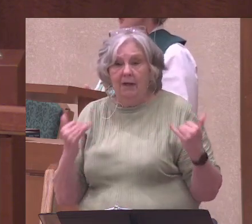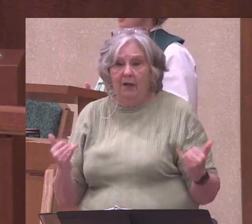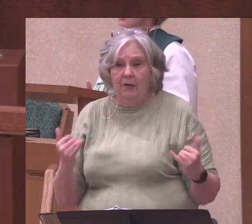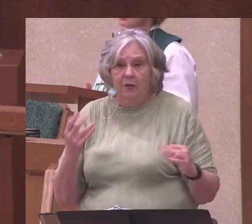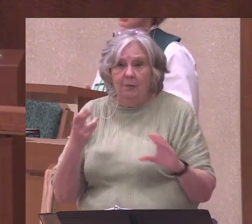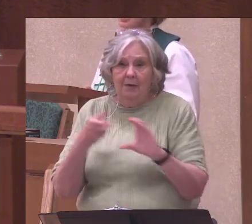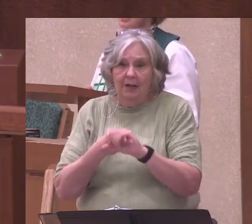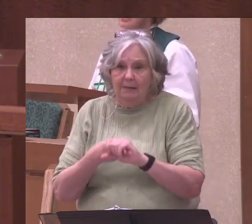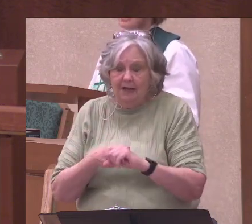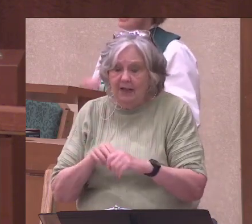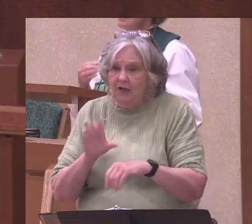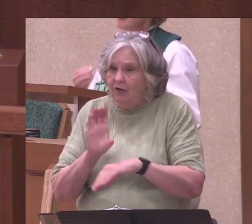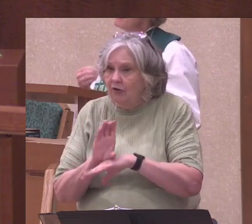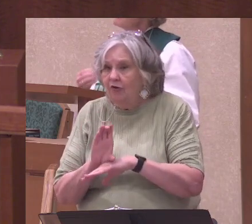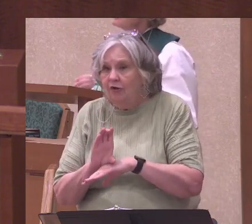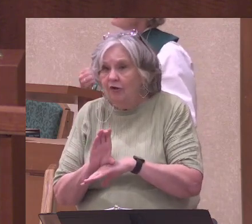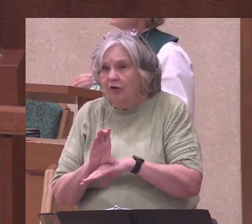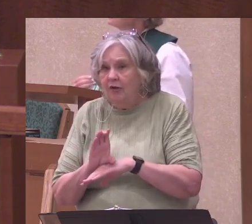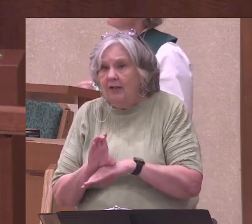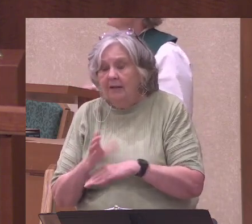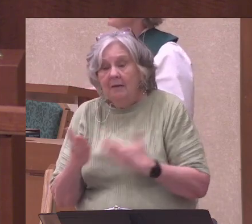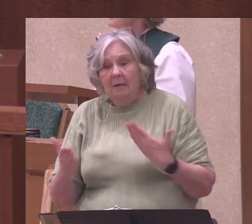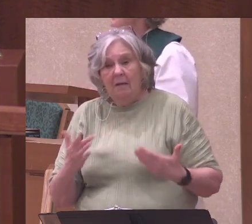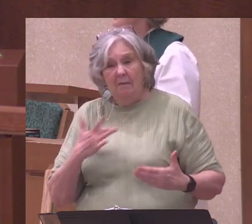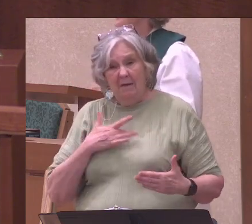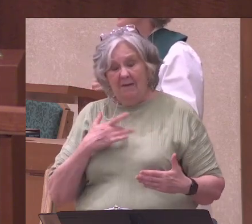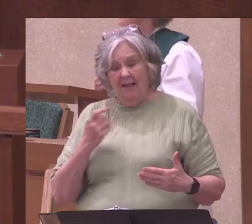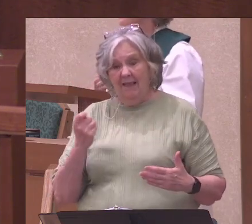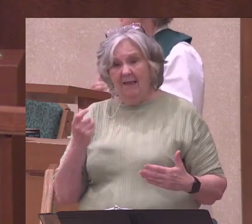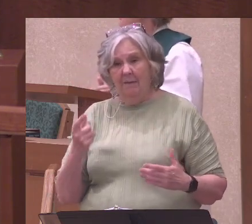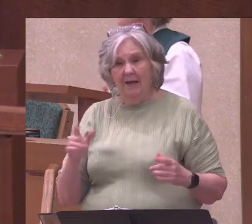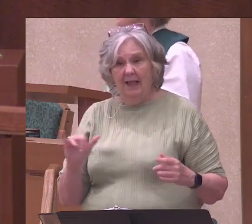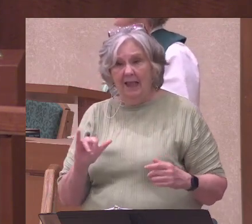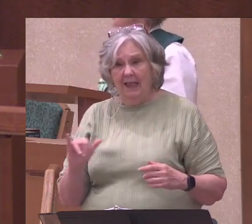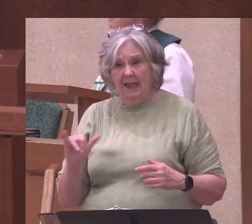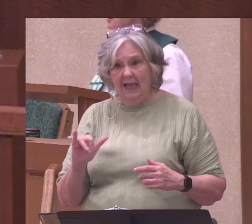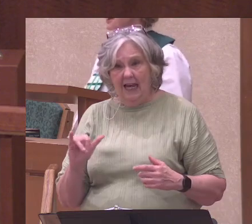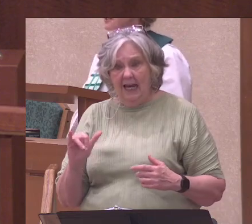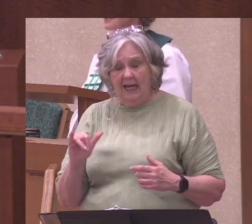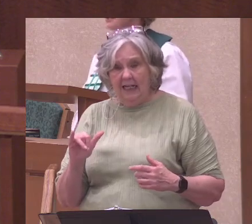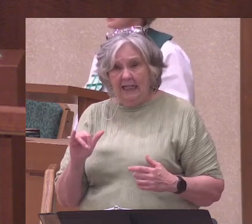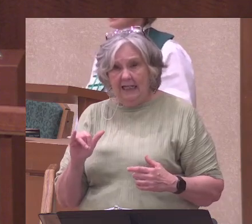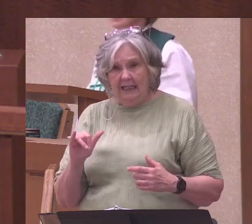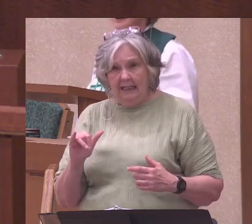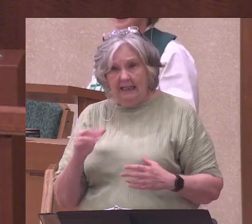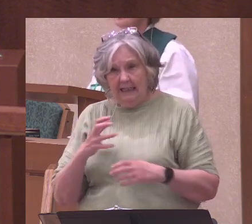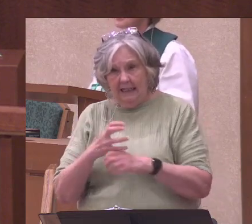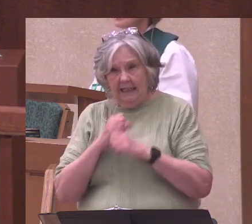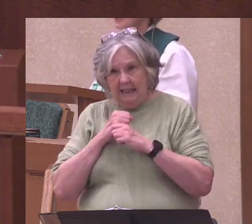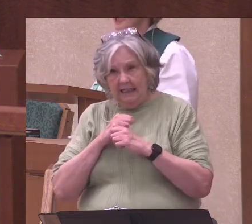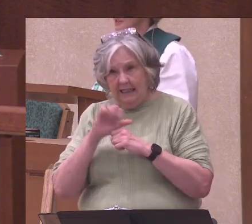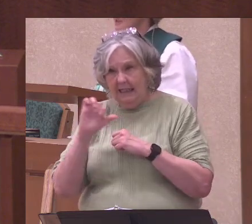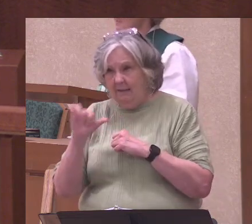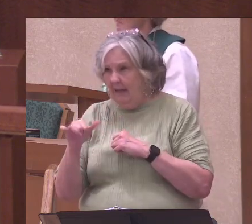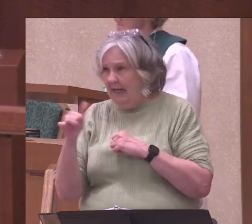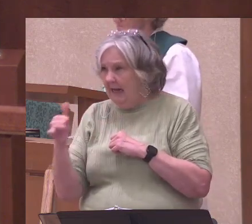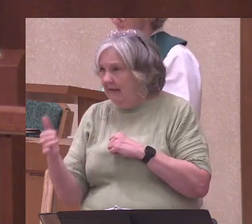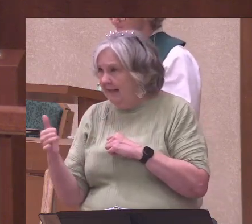in church might feel a little bit like inheriting someone else's collection.